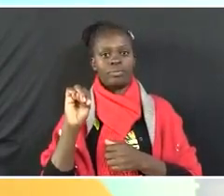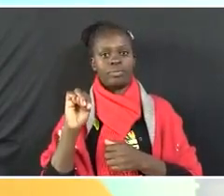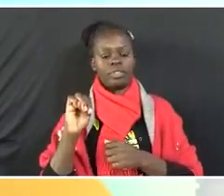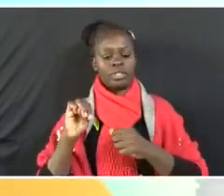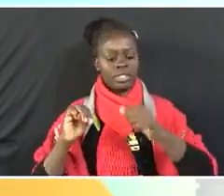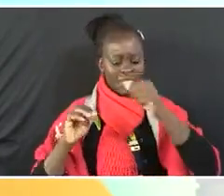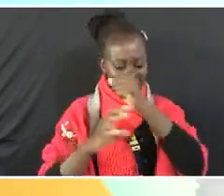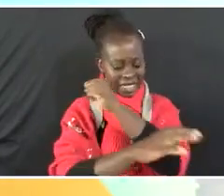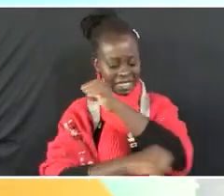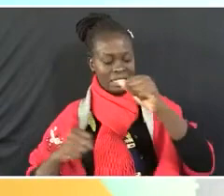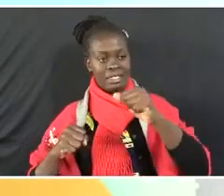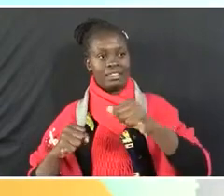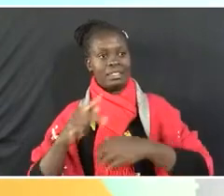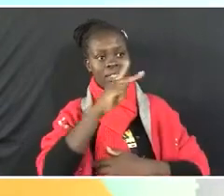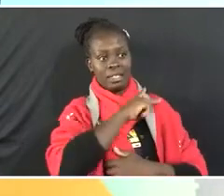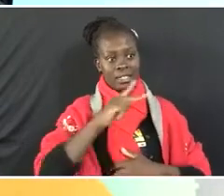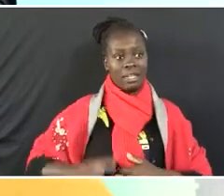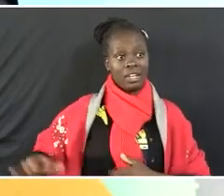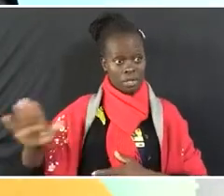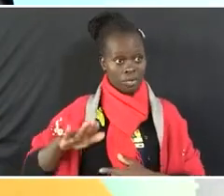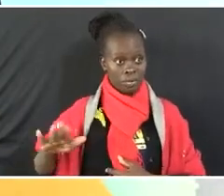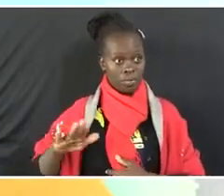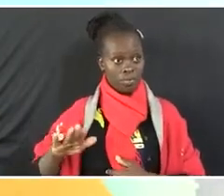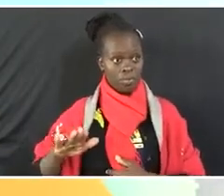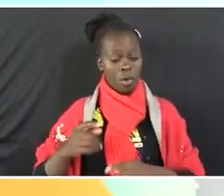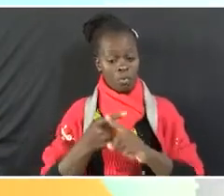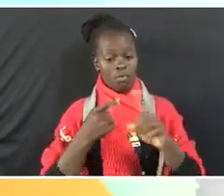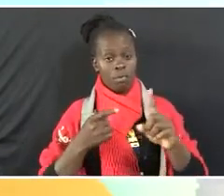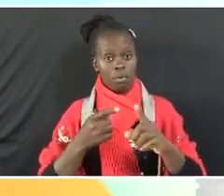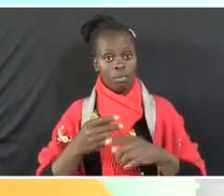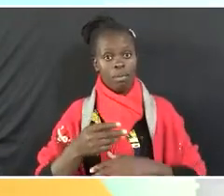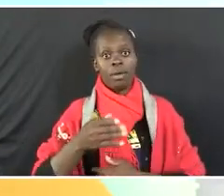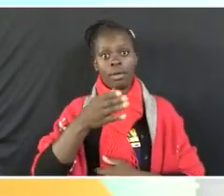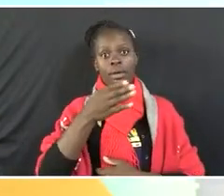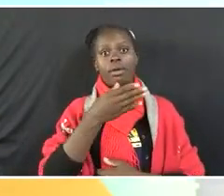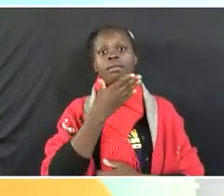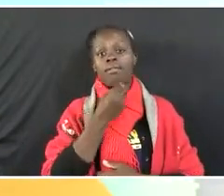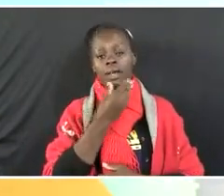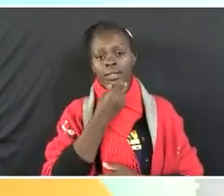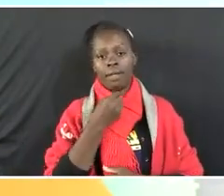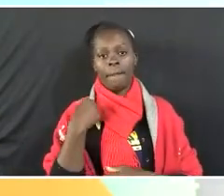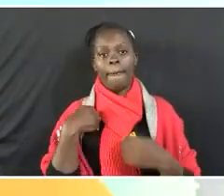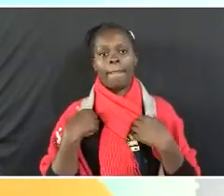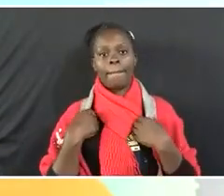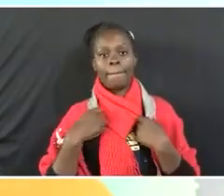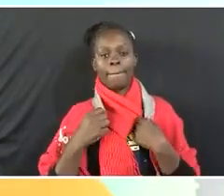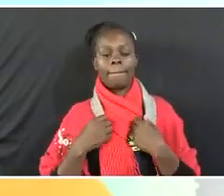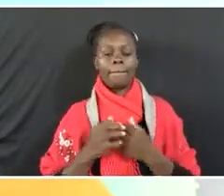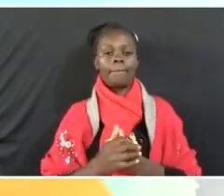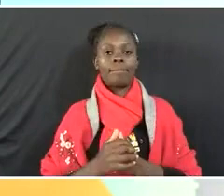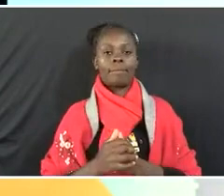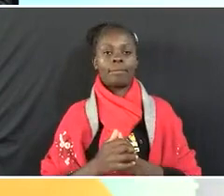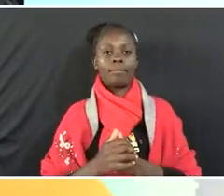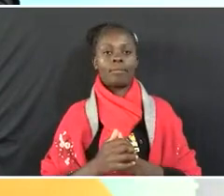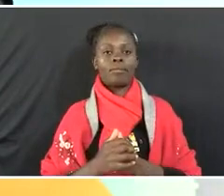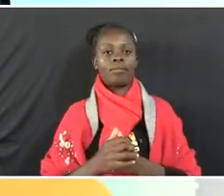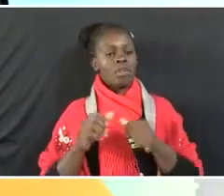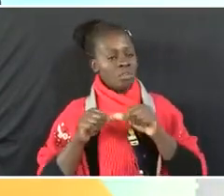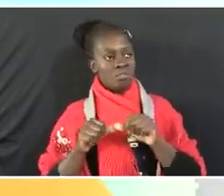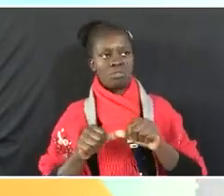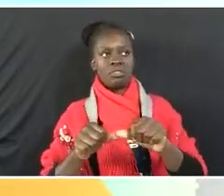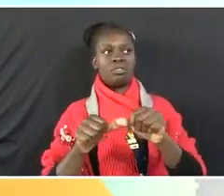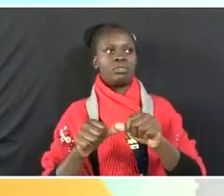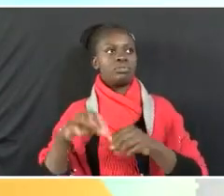Let me now go quickly because, by the way, if I have not landed in chapter 18, the sermon is not over. And I have less than 5 minutes